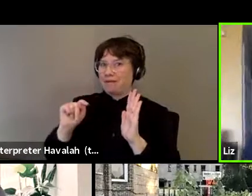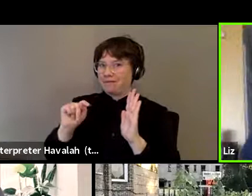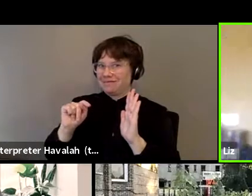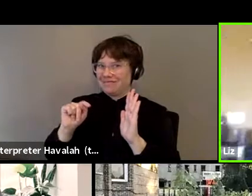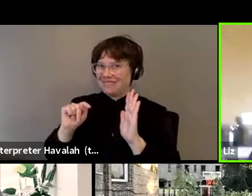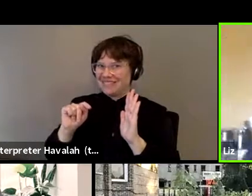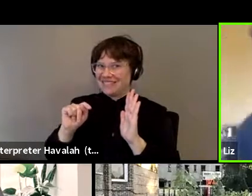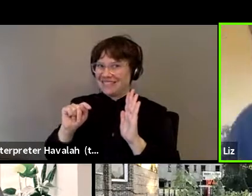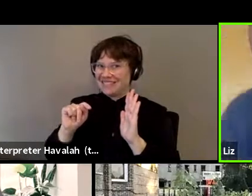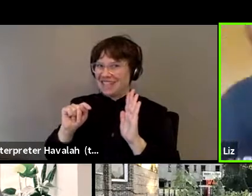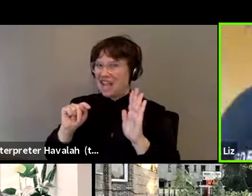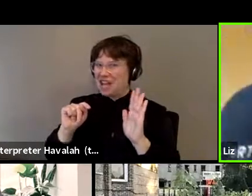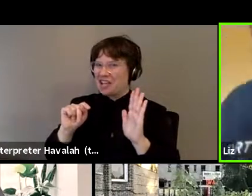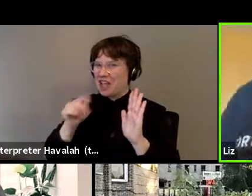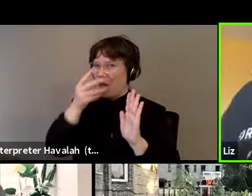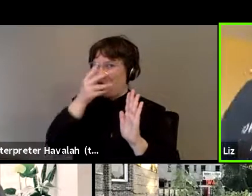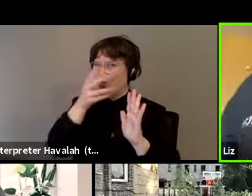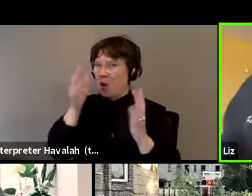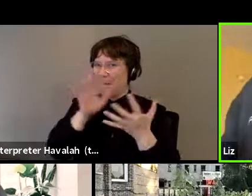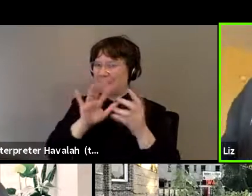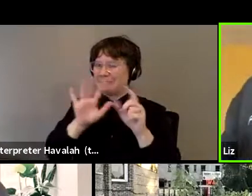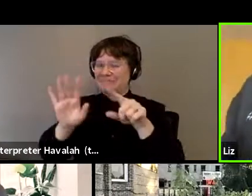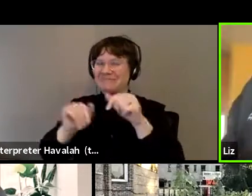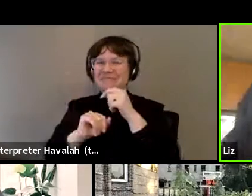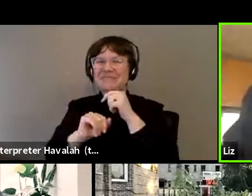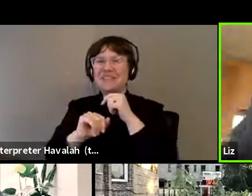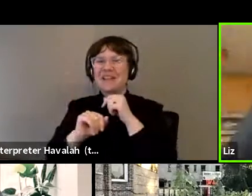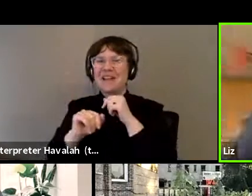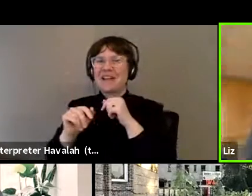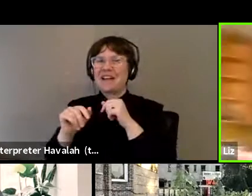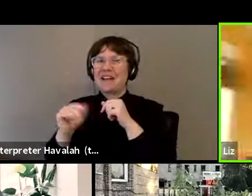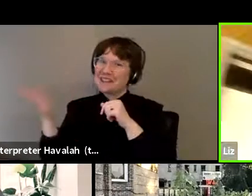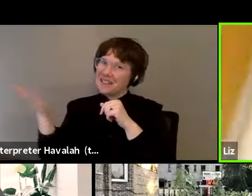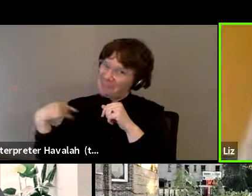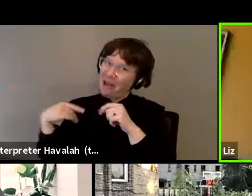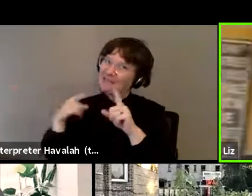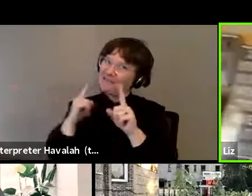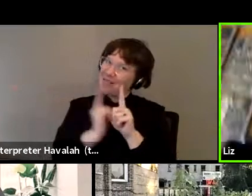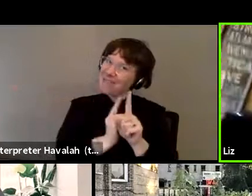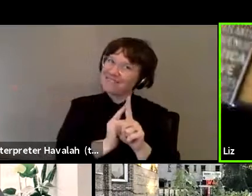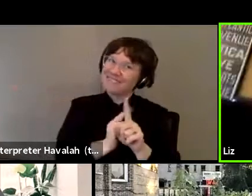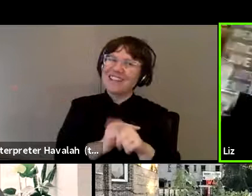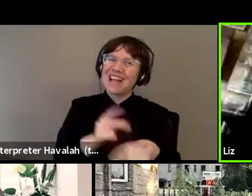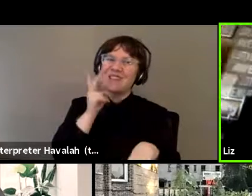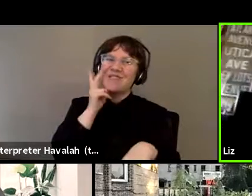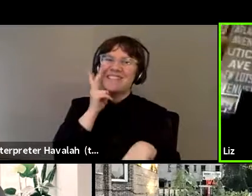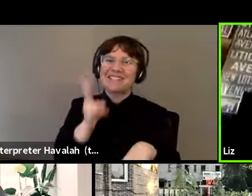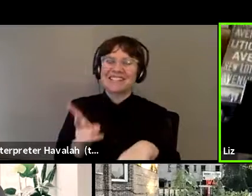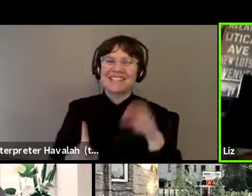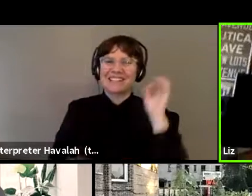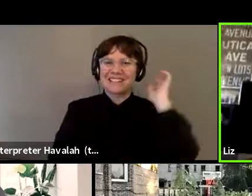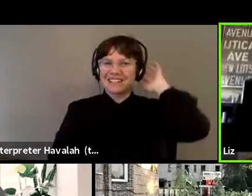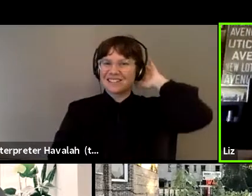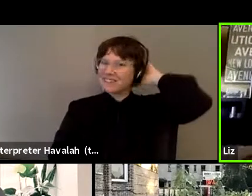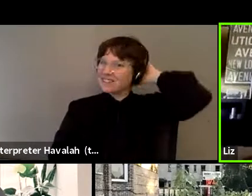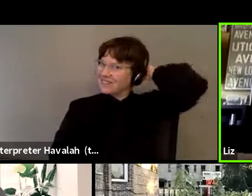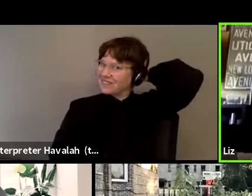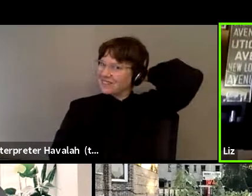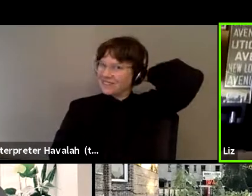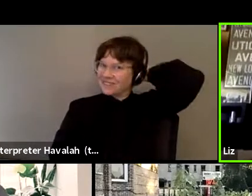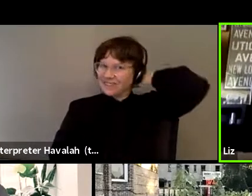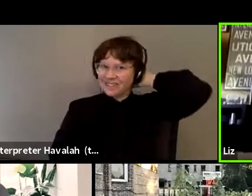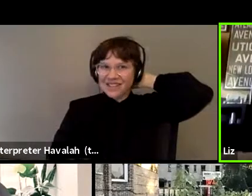is, but follow me. If you can see these down